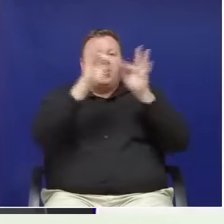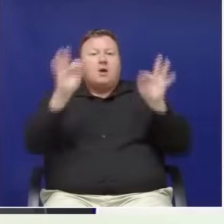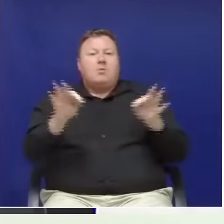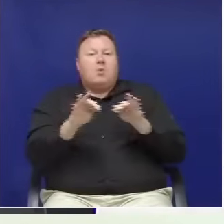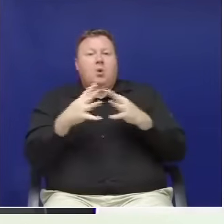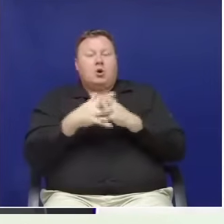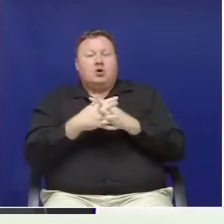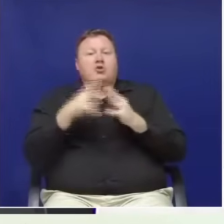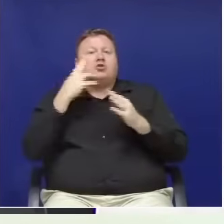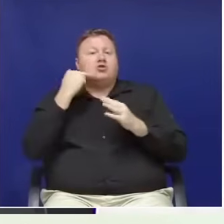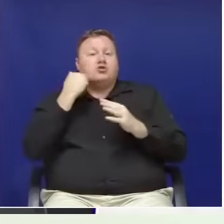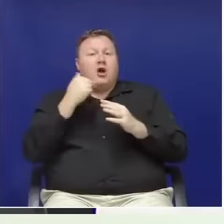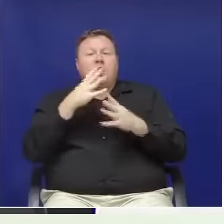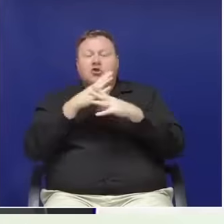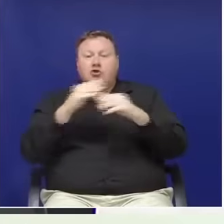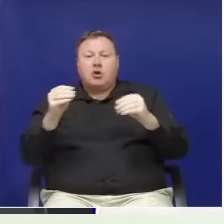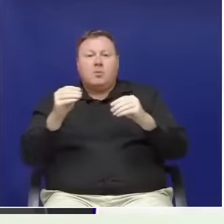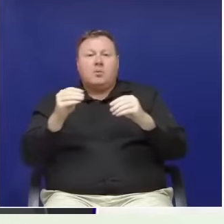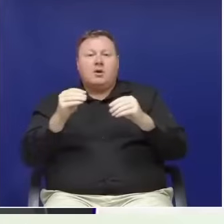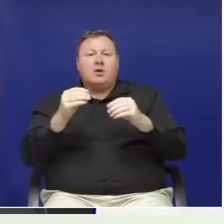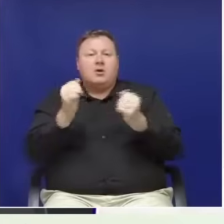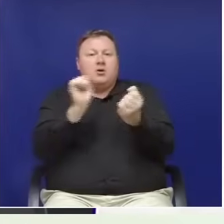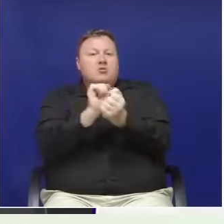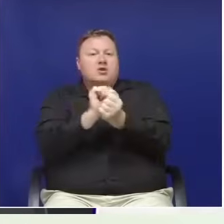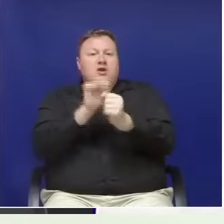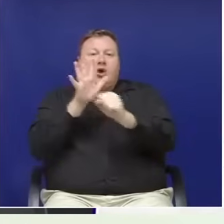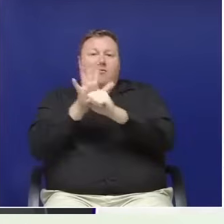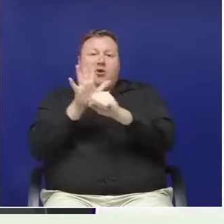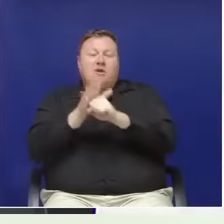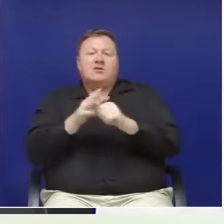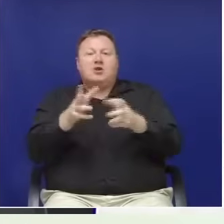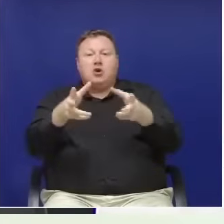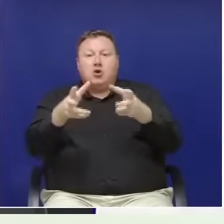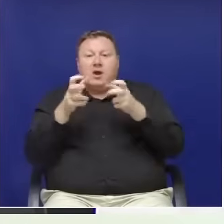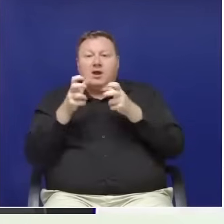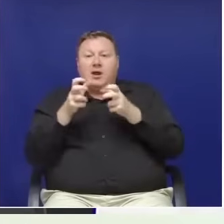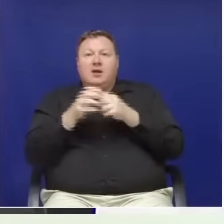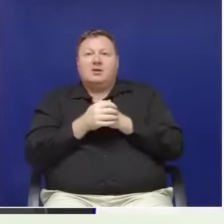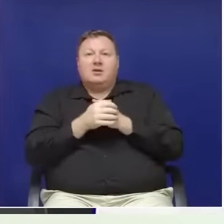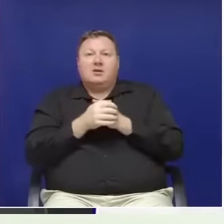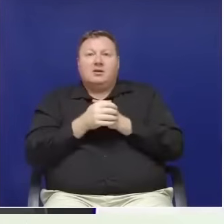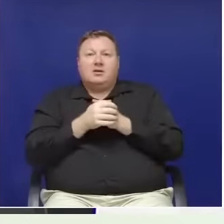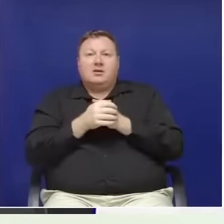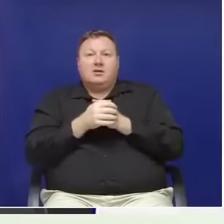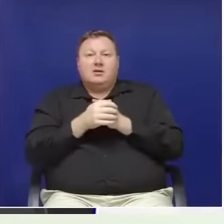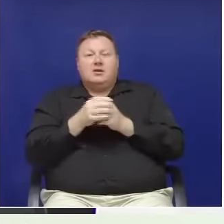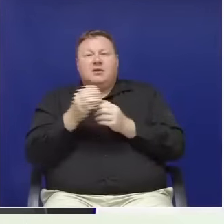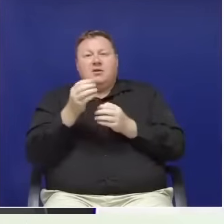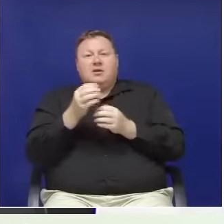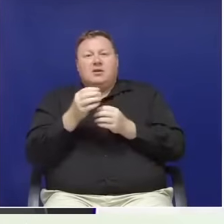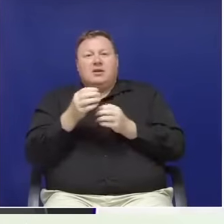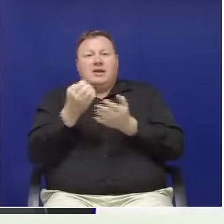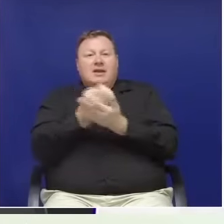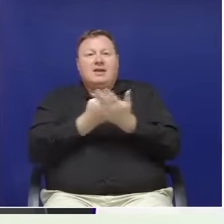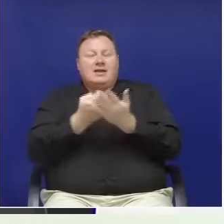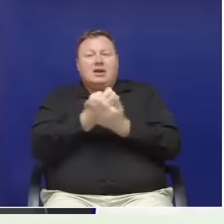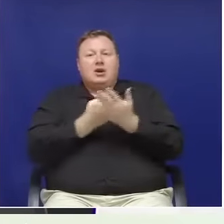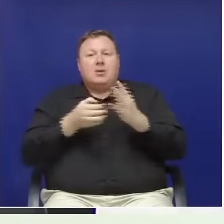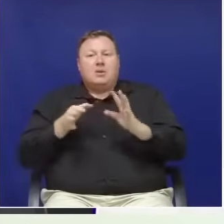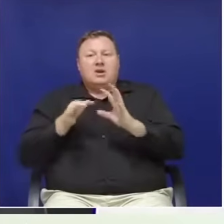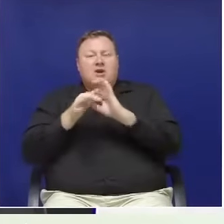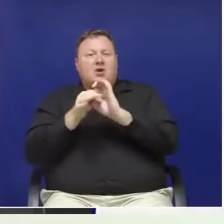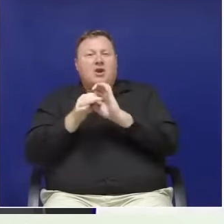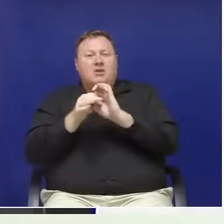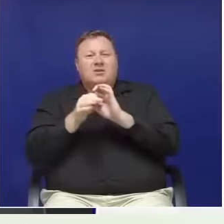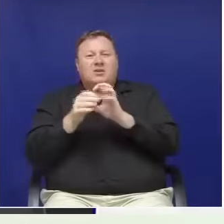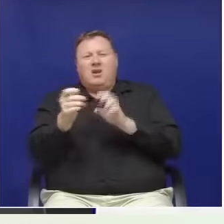alleviating prison overcrowding, while recognizing that certain minor economically related crimes